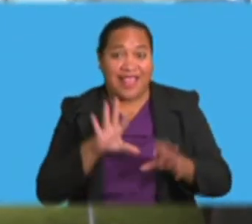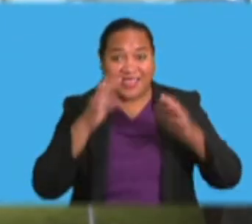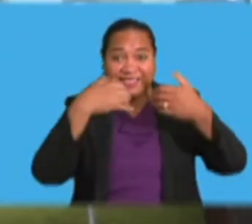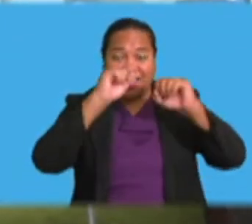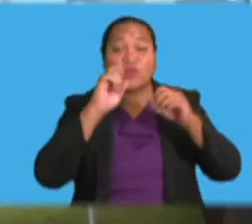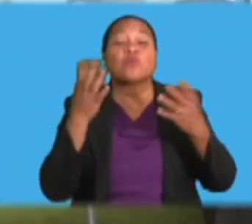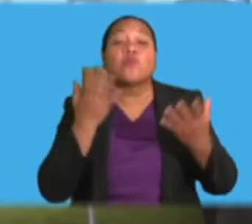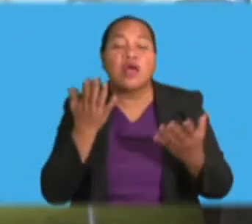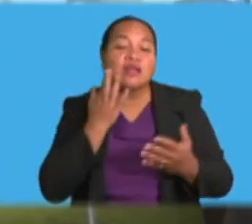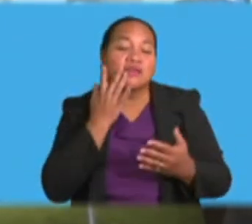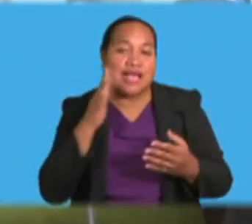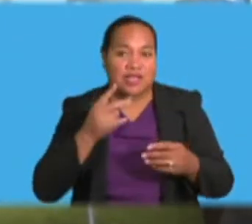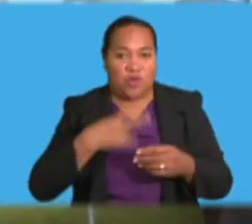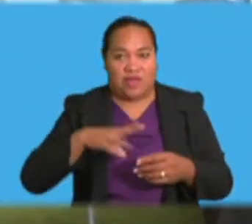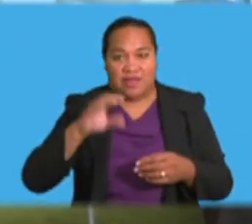in